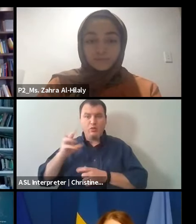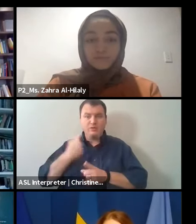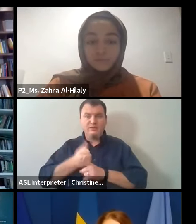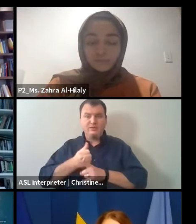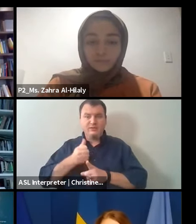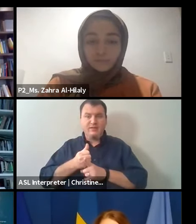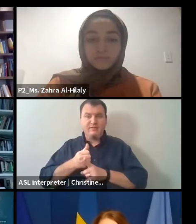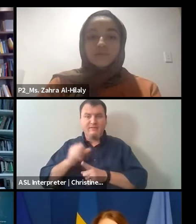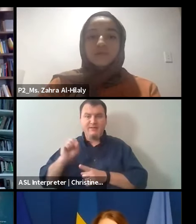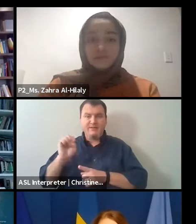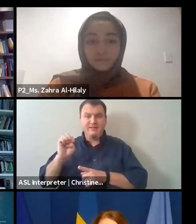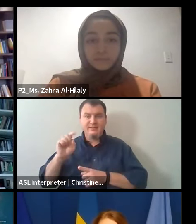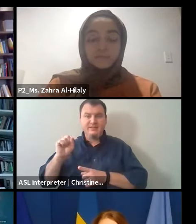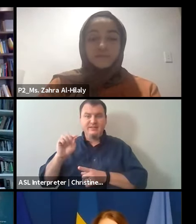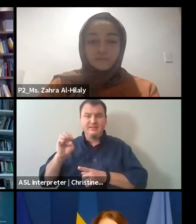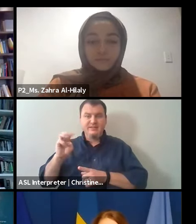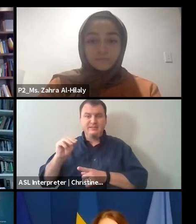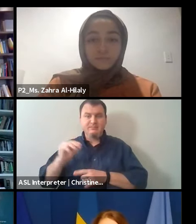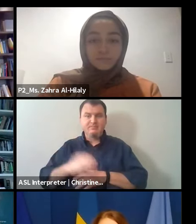self-esteem,